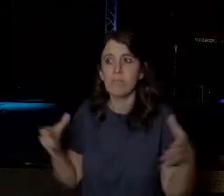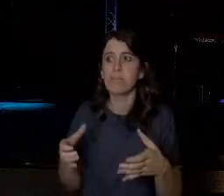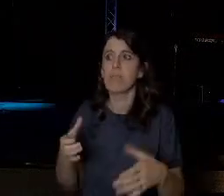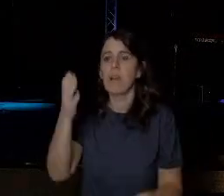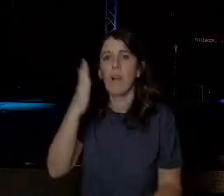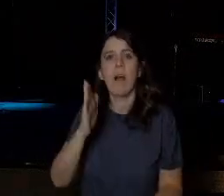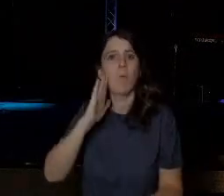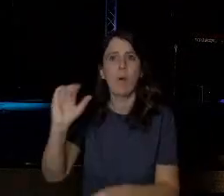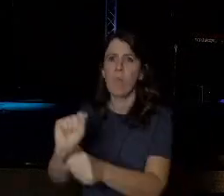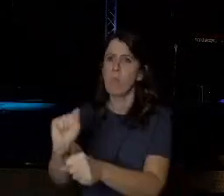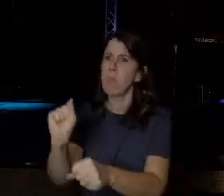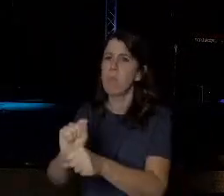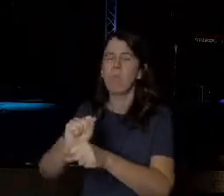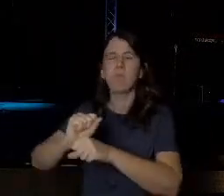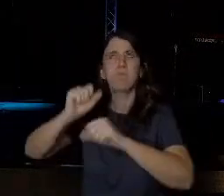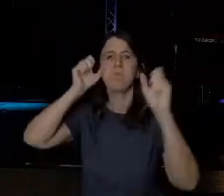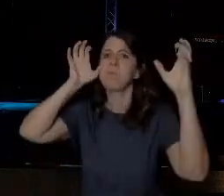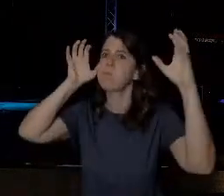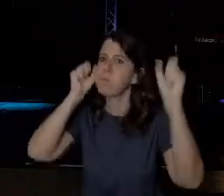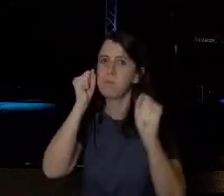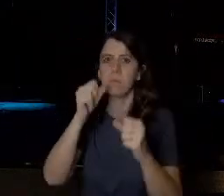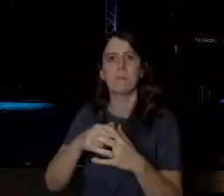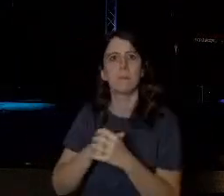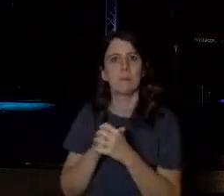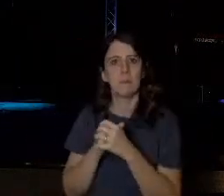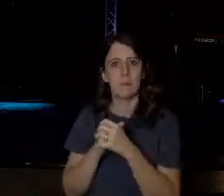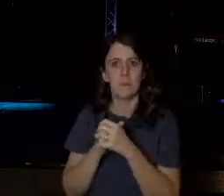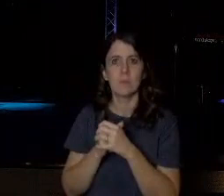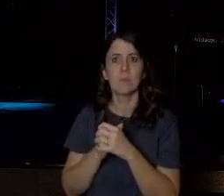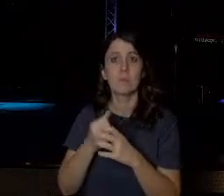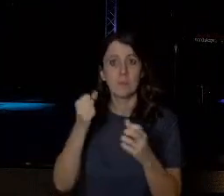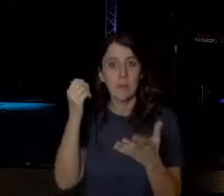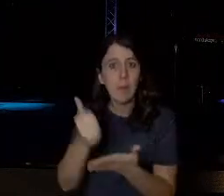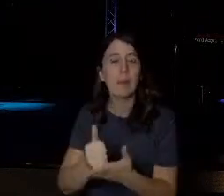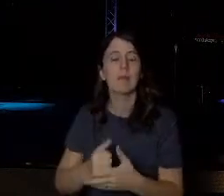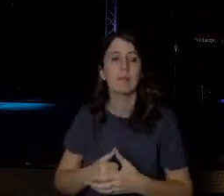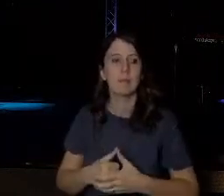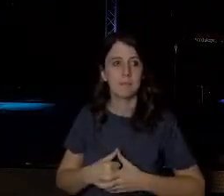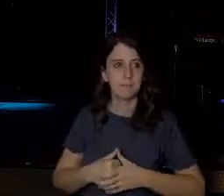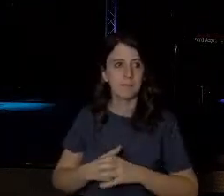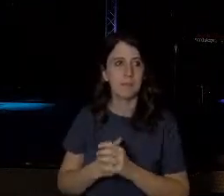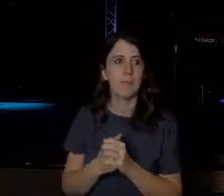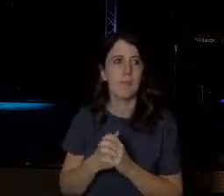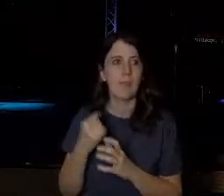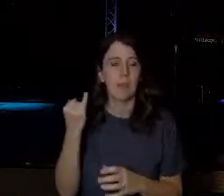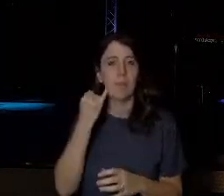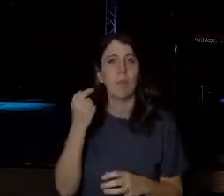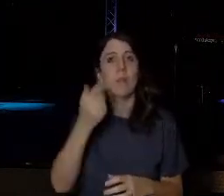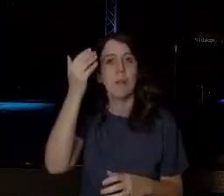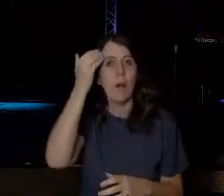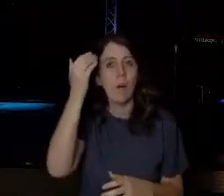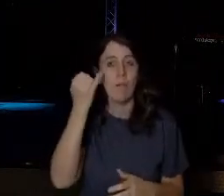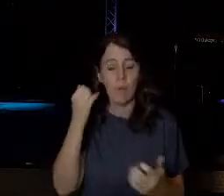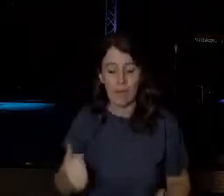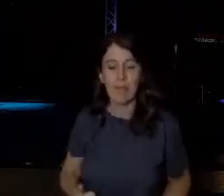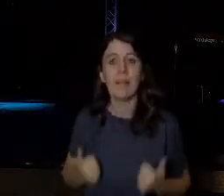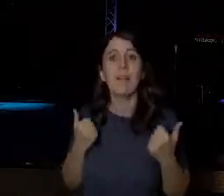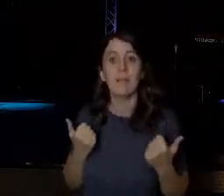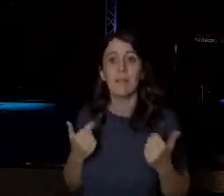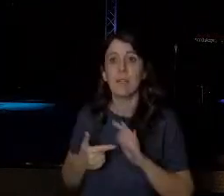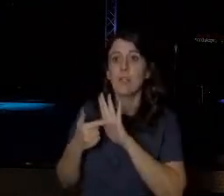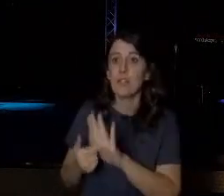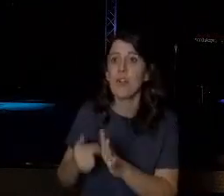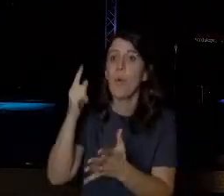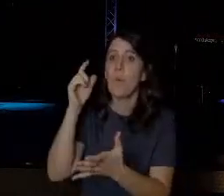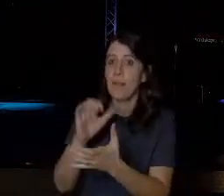is going to do some amazing things. Amen? If we truly know, and if we live like we believe that God is